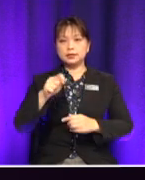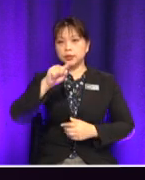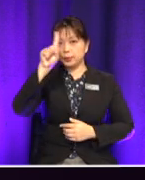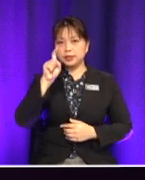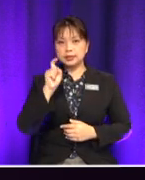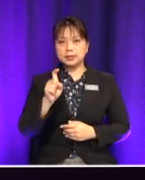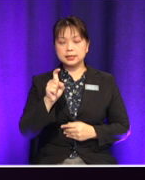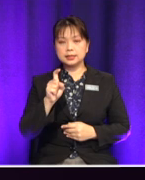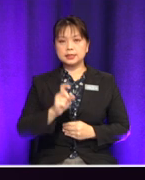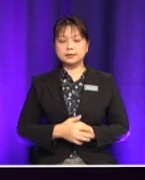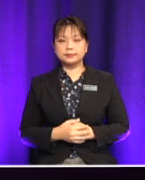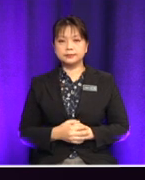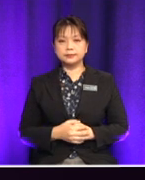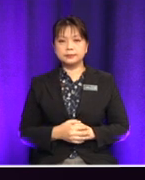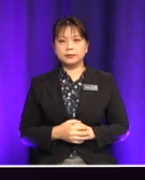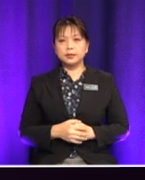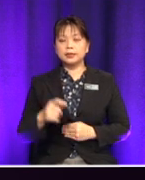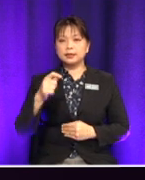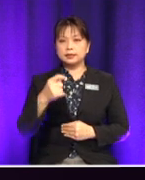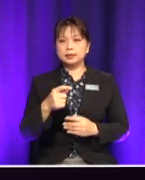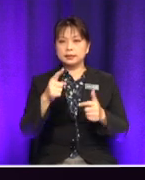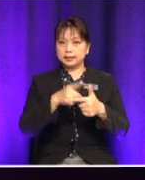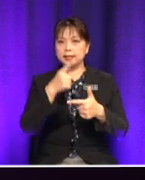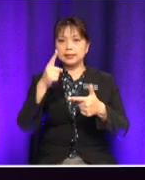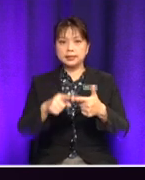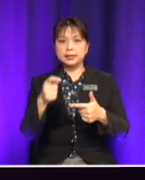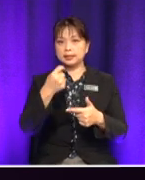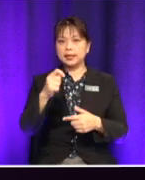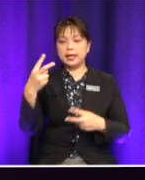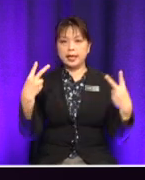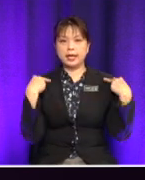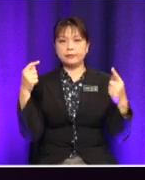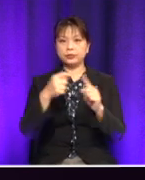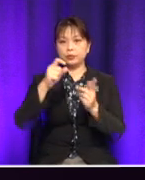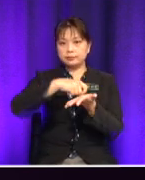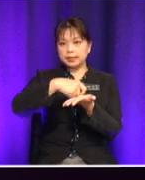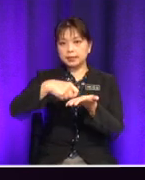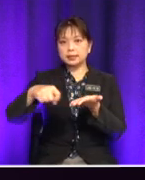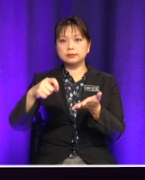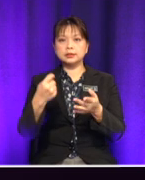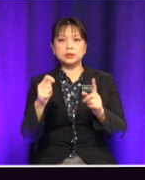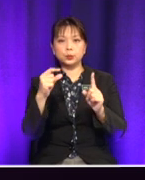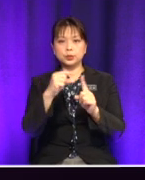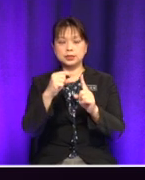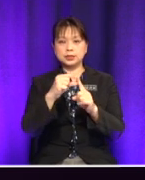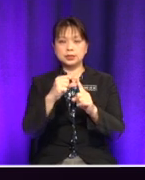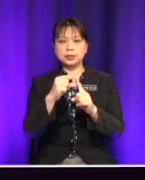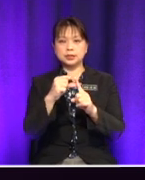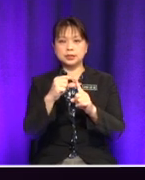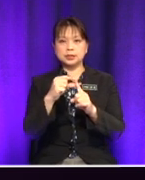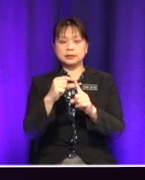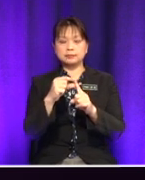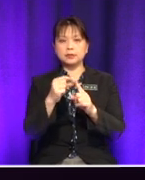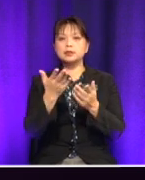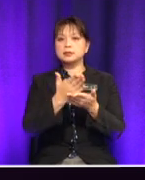audio. Mm-hmm. All right, next, they have to jot down these words. Because Shafika students, normally, they will tend to close their eyes and they forget to